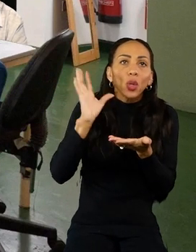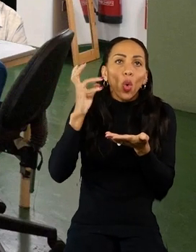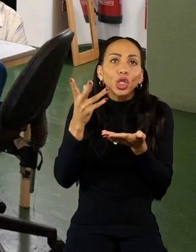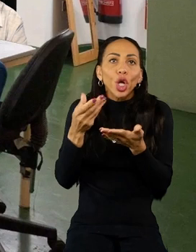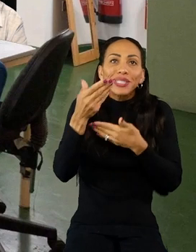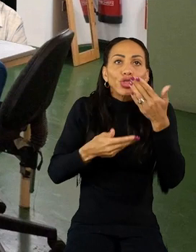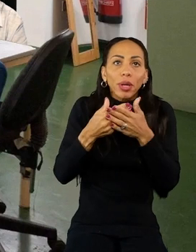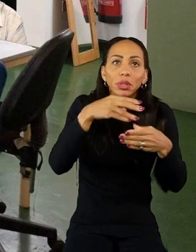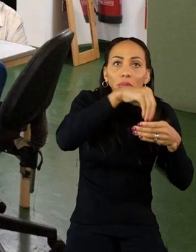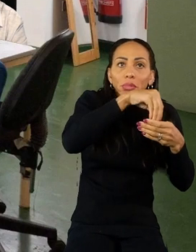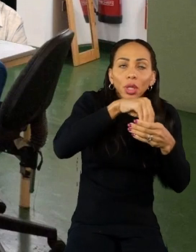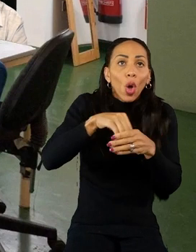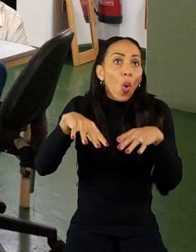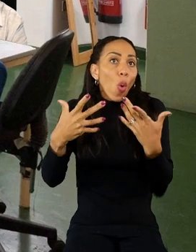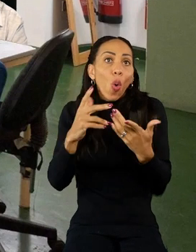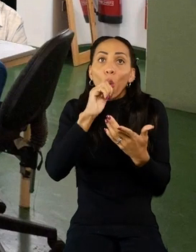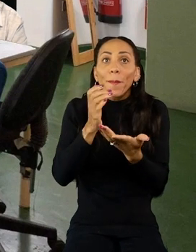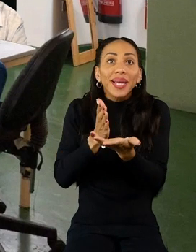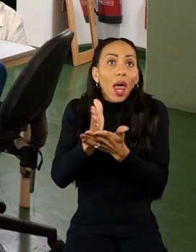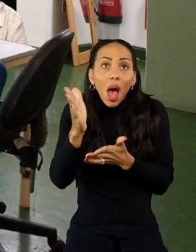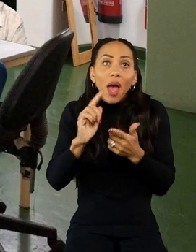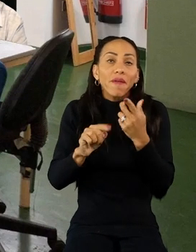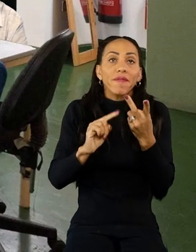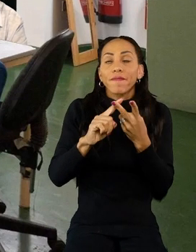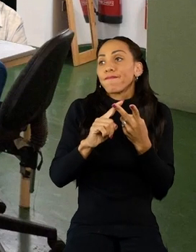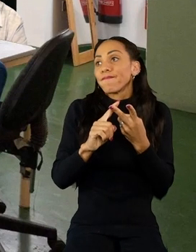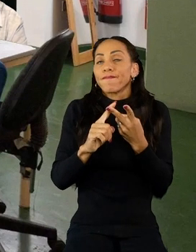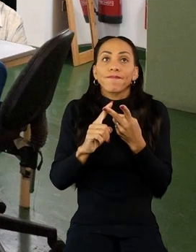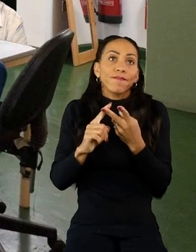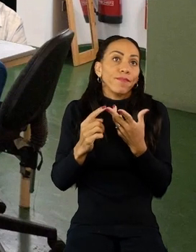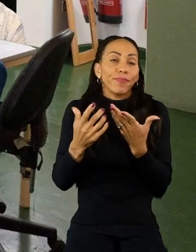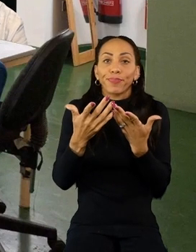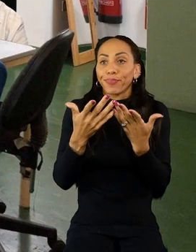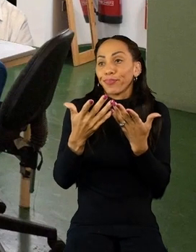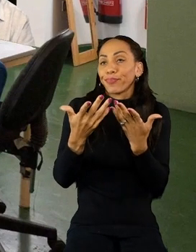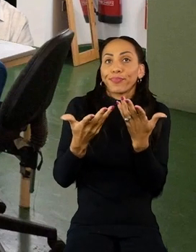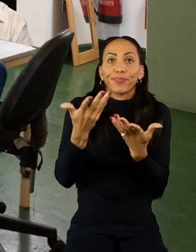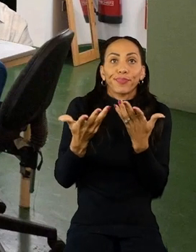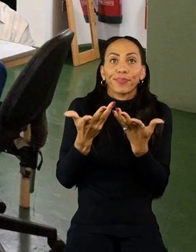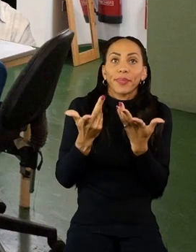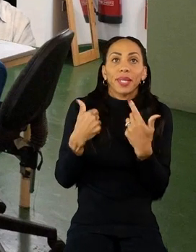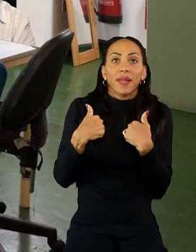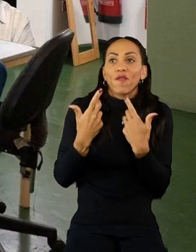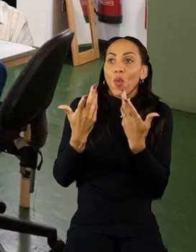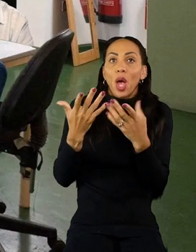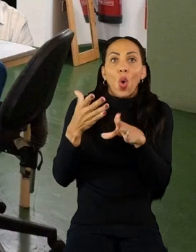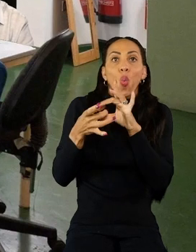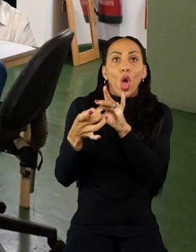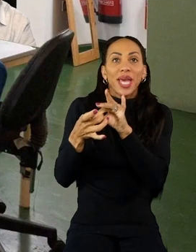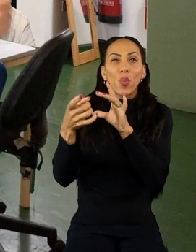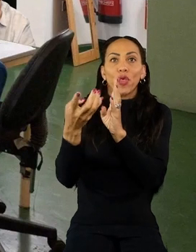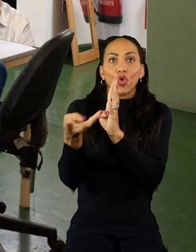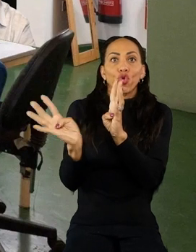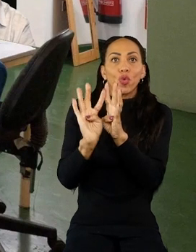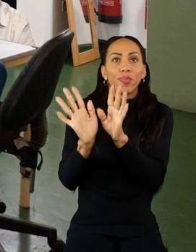process of making the work if it was going to be pre-recorded, or it would be embedded in the work, like it would be done live if it's